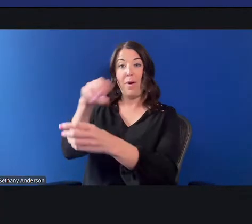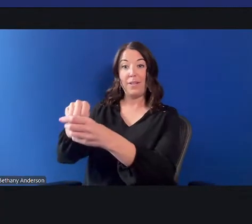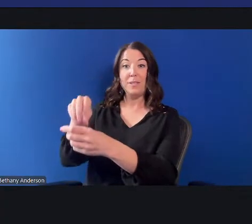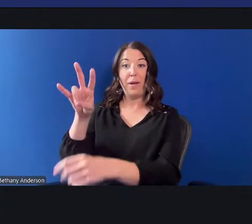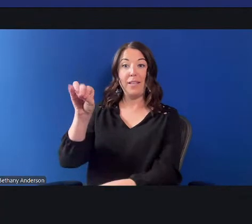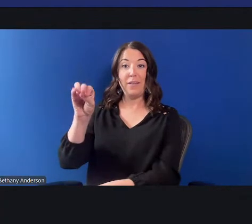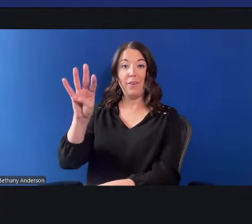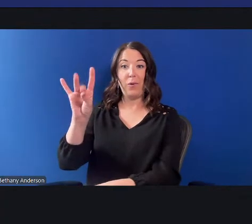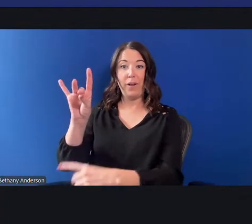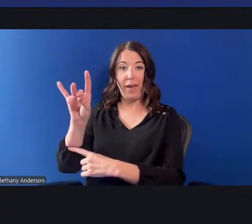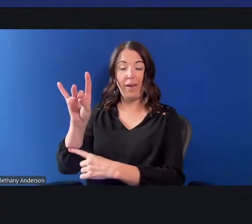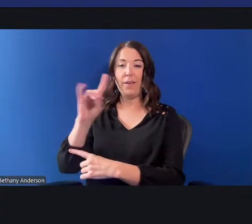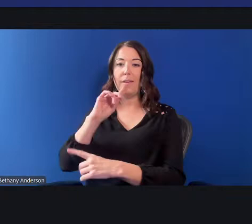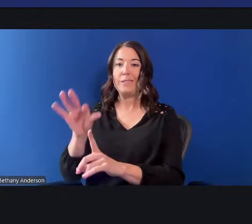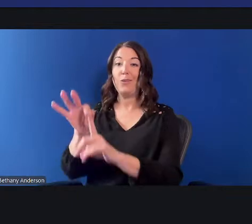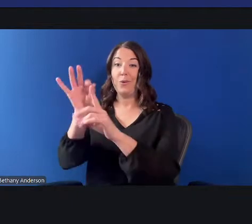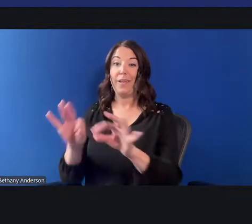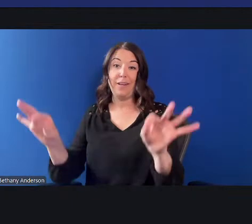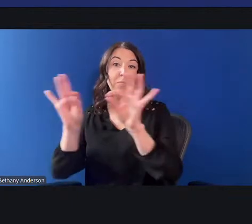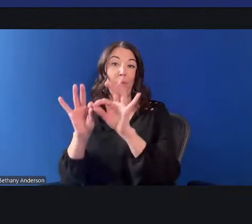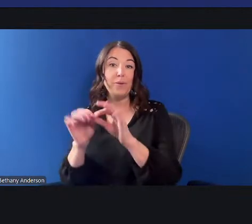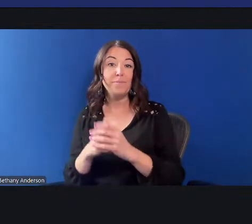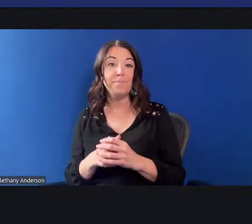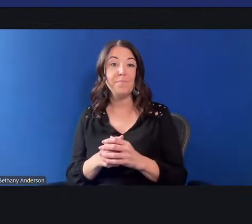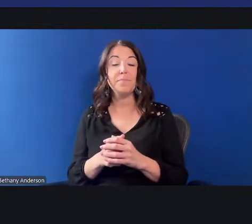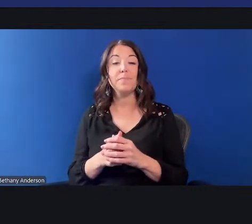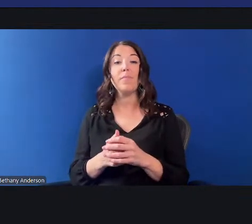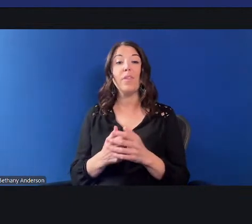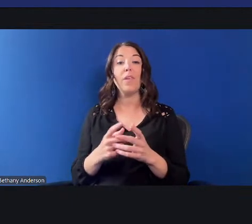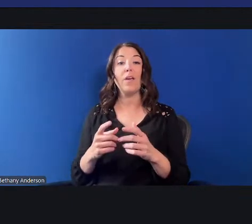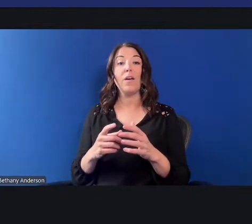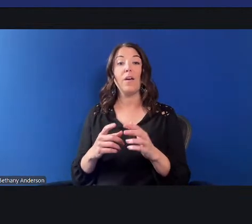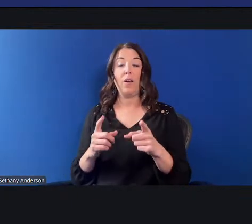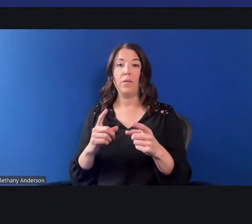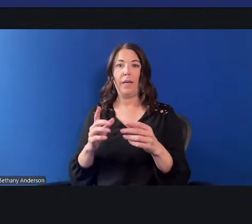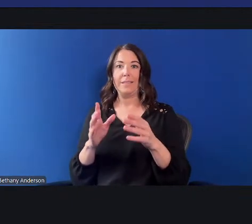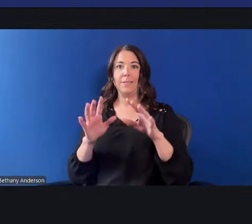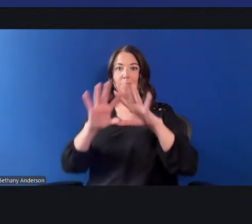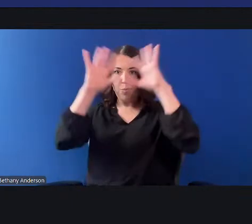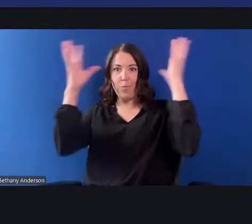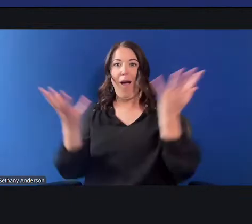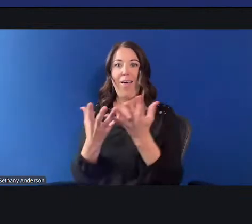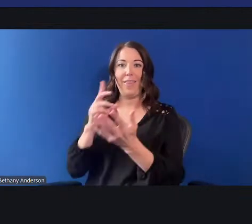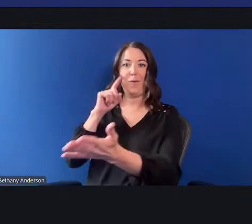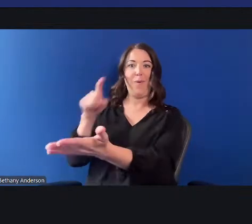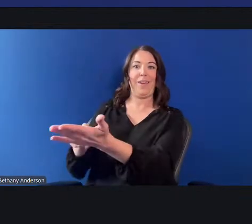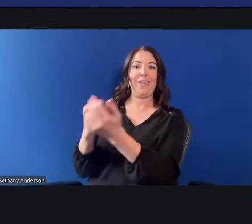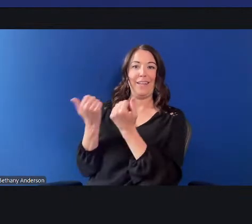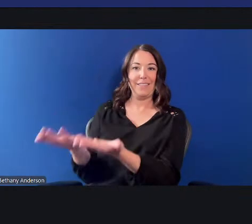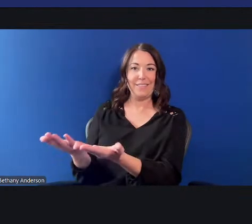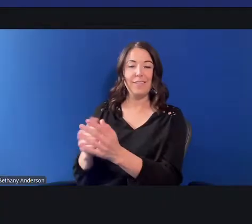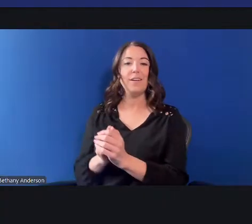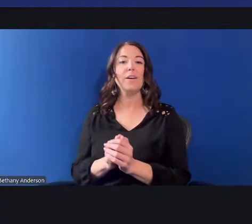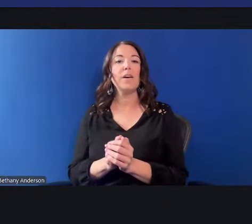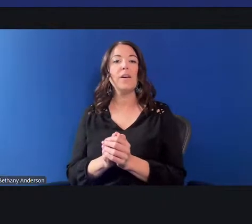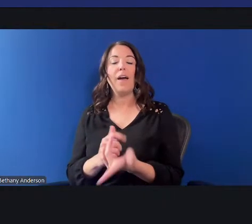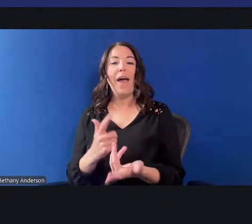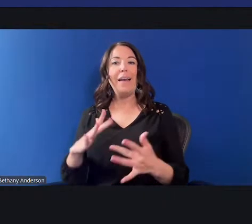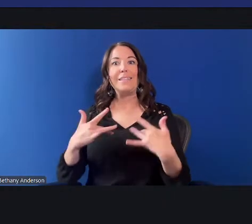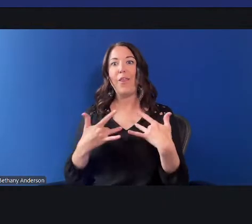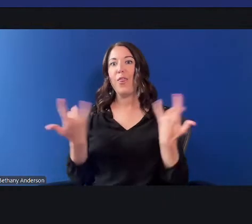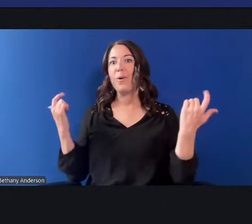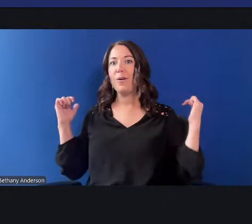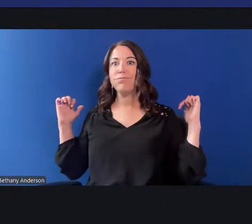7048 is uniquely important. First of all, it's broadly recognized. There's a thrill that comes from sitting at a starting line